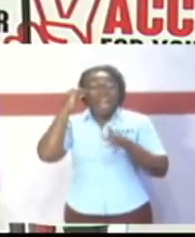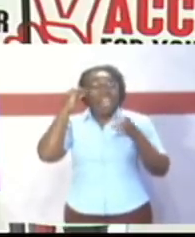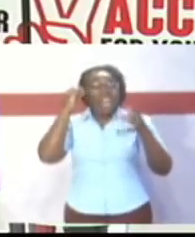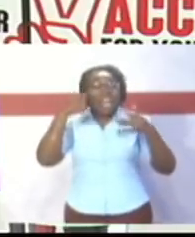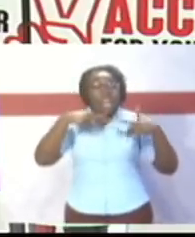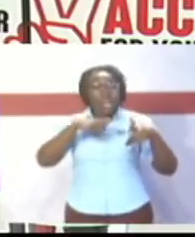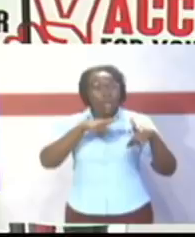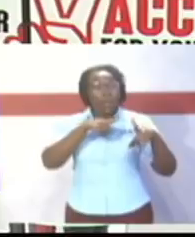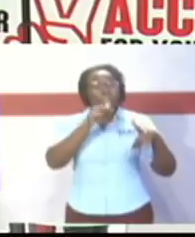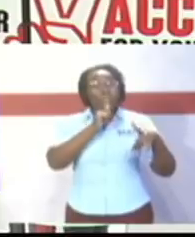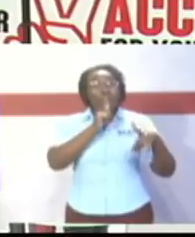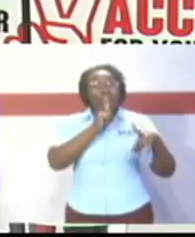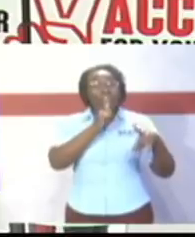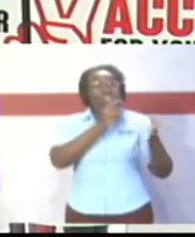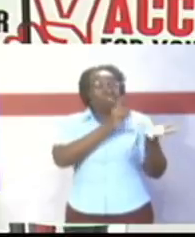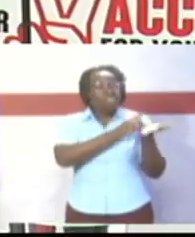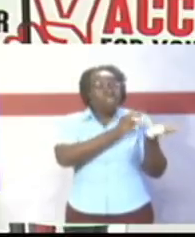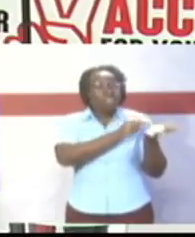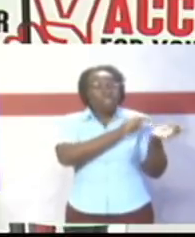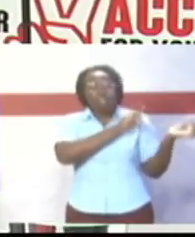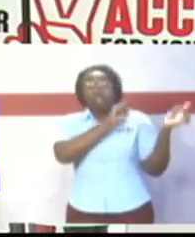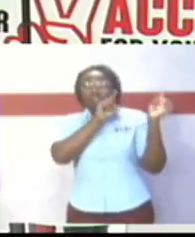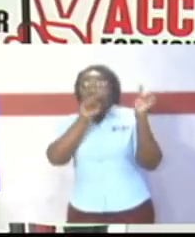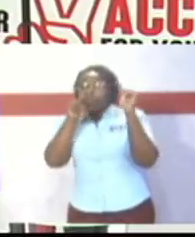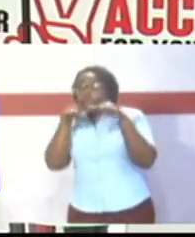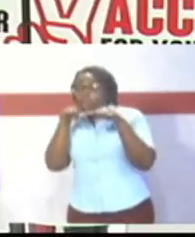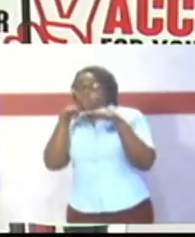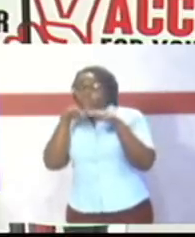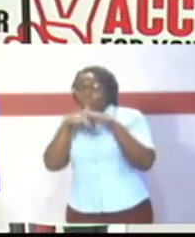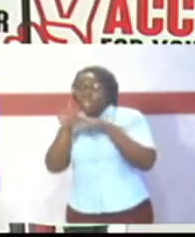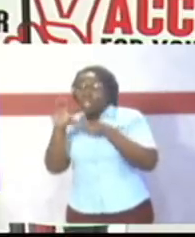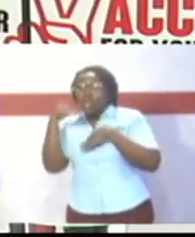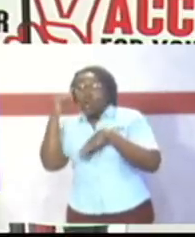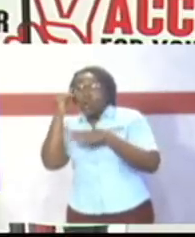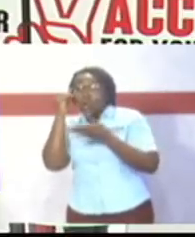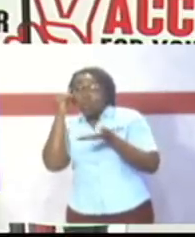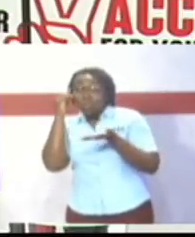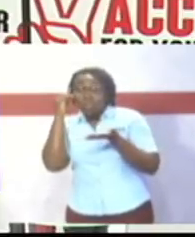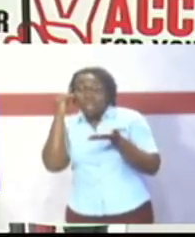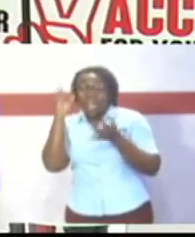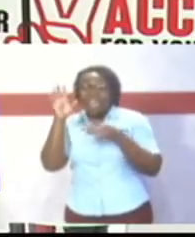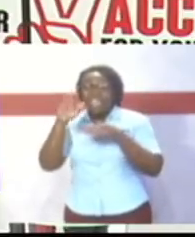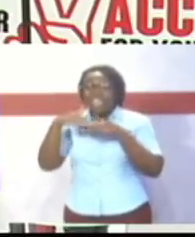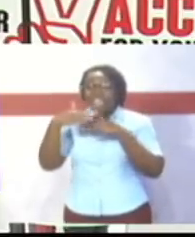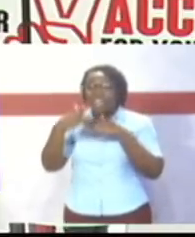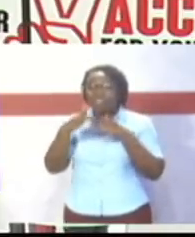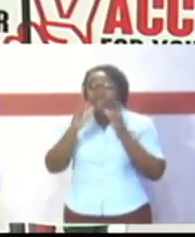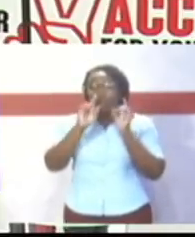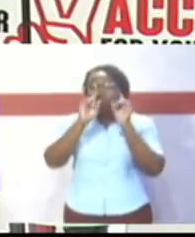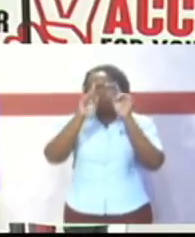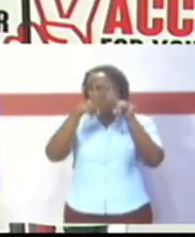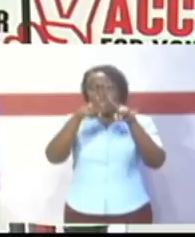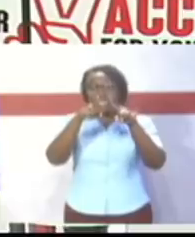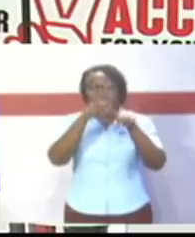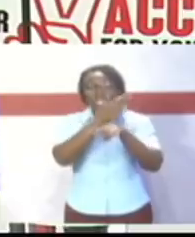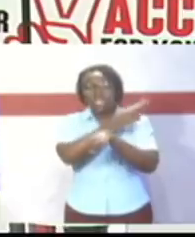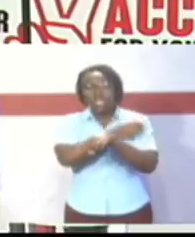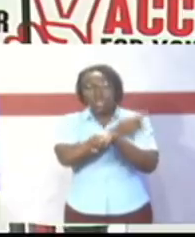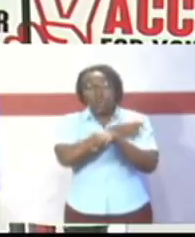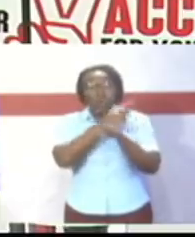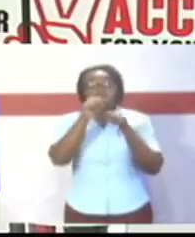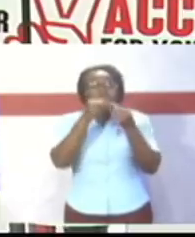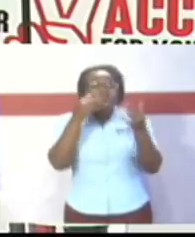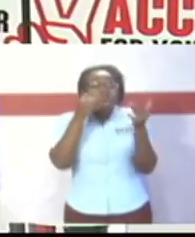decompensating at their homes, and then turning up at the parallel health care system on the verge of